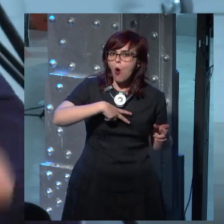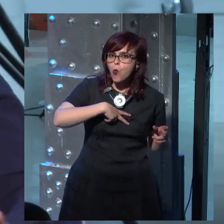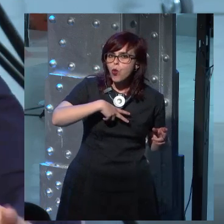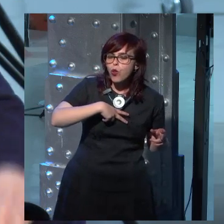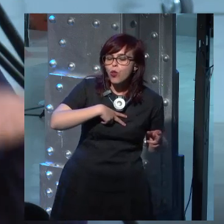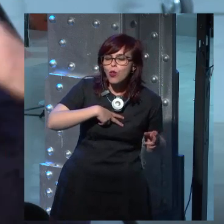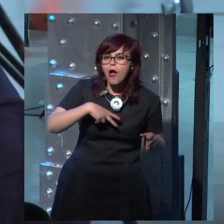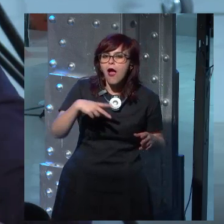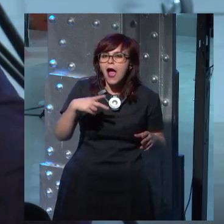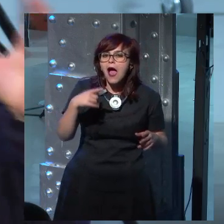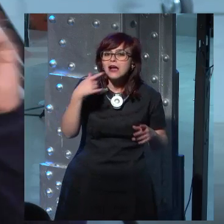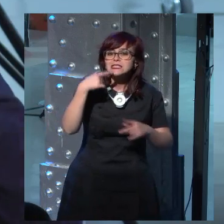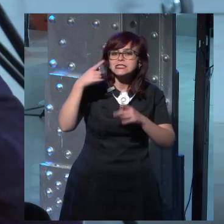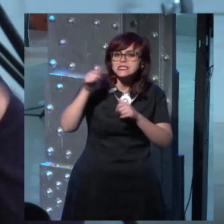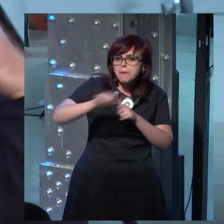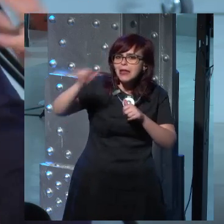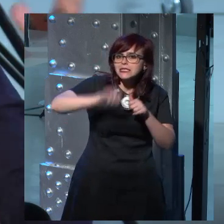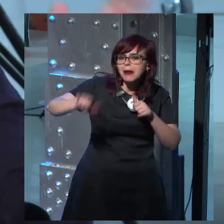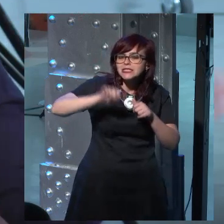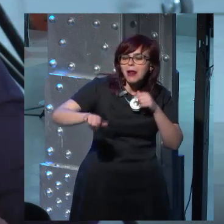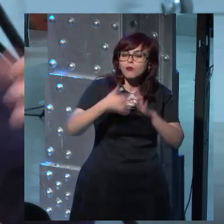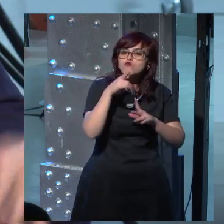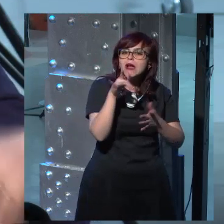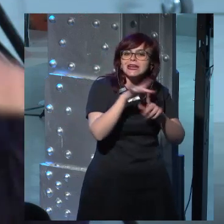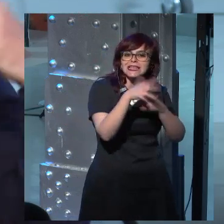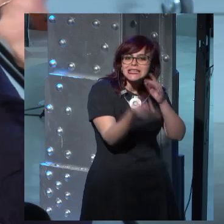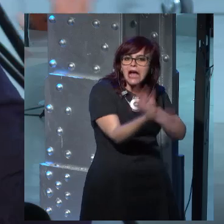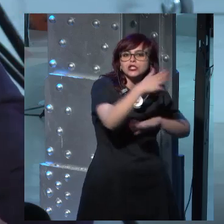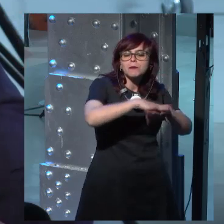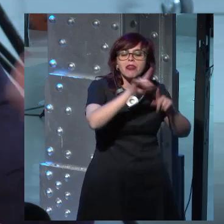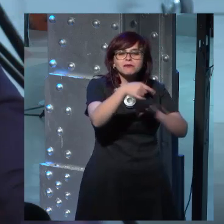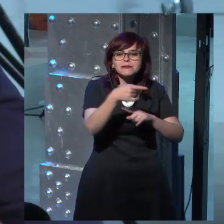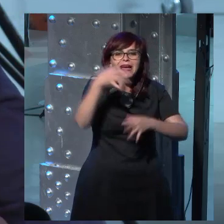figures out a way to negotiate or bribe or,